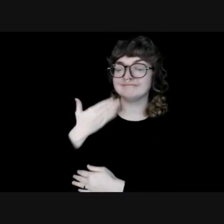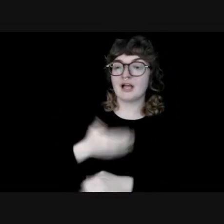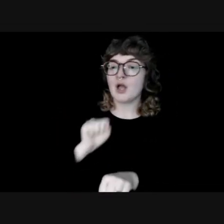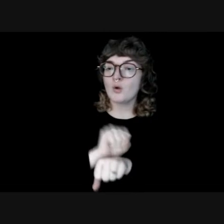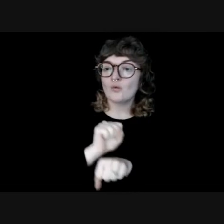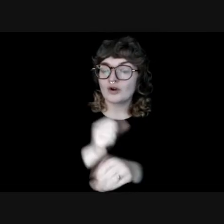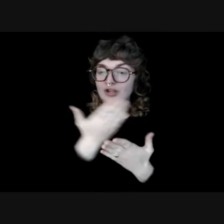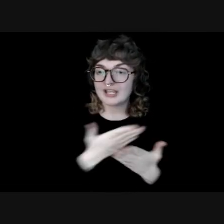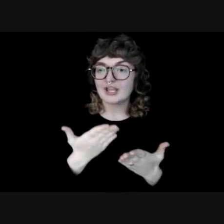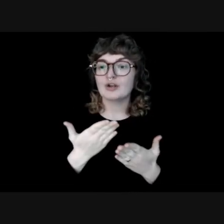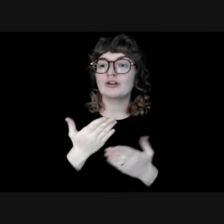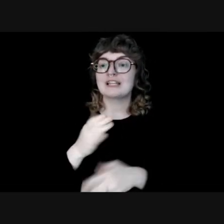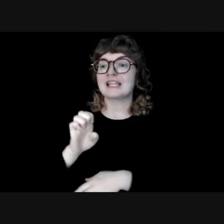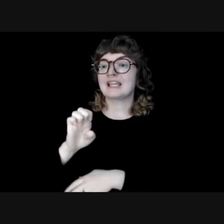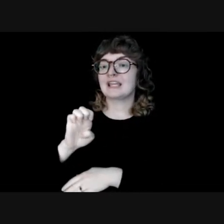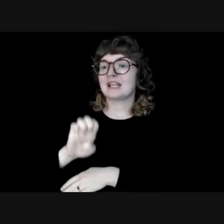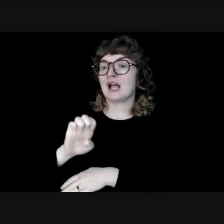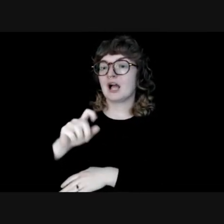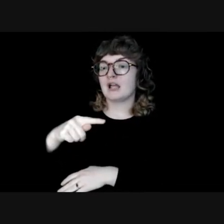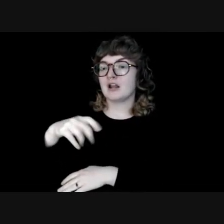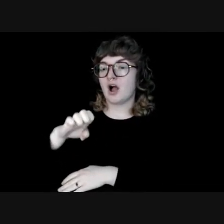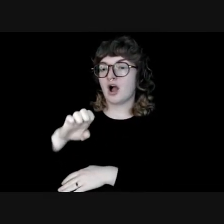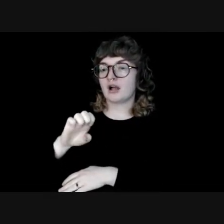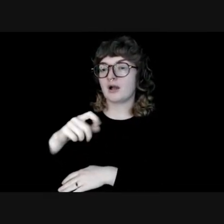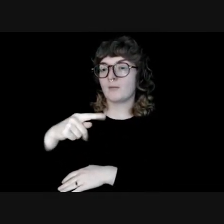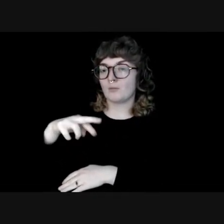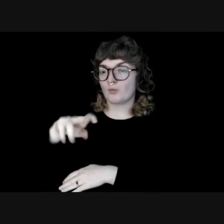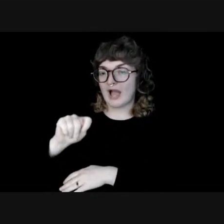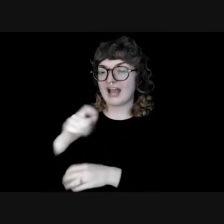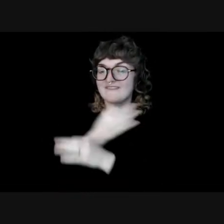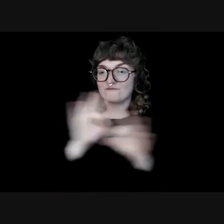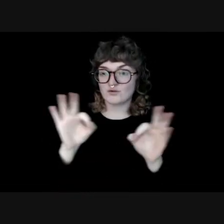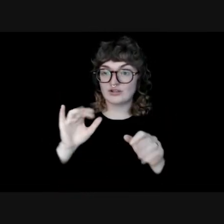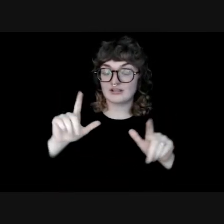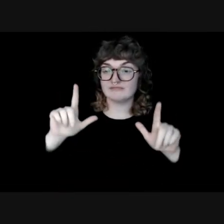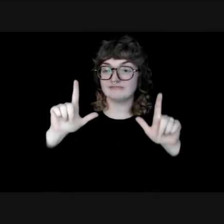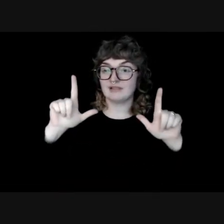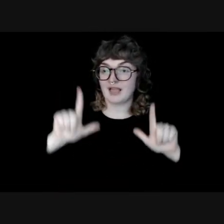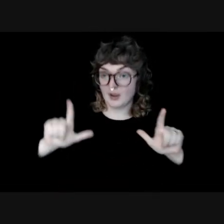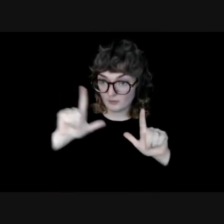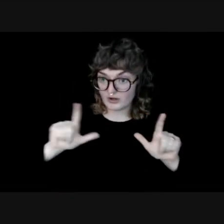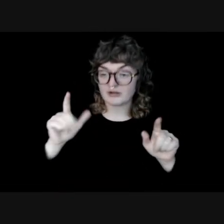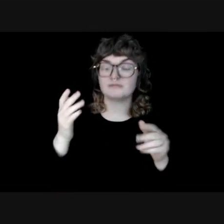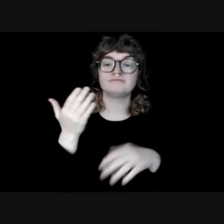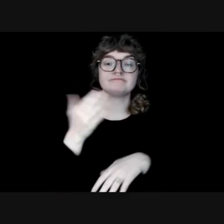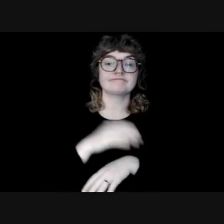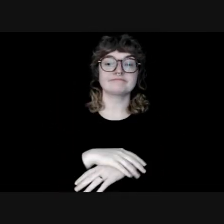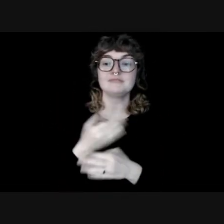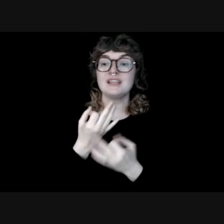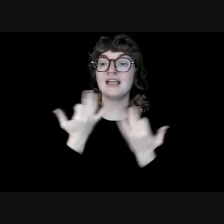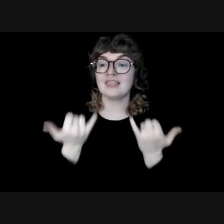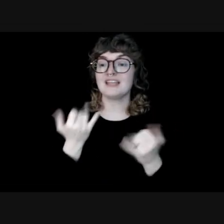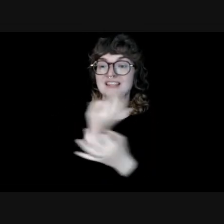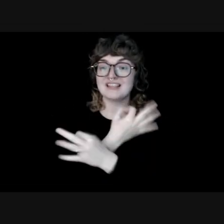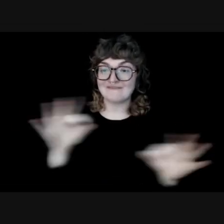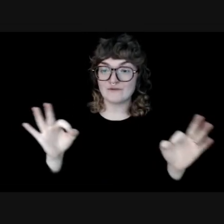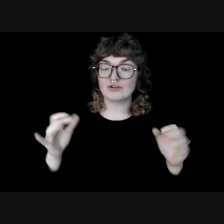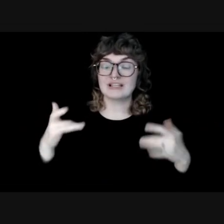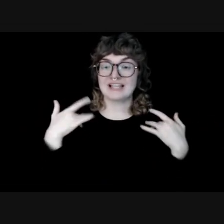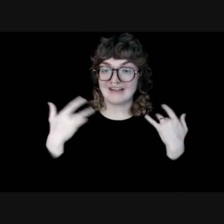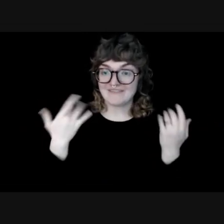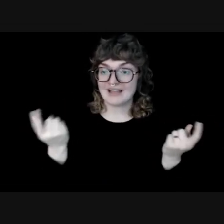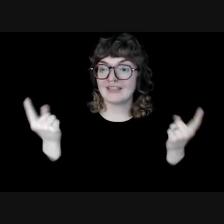Free Library. It is my pleasure to welcome you to today's Lunch and Learn program, which Pratt hosts in partnership with the Maryland